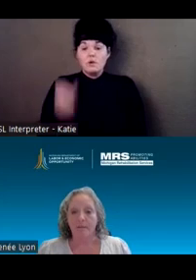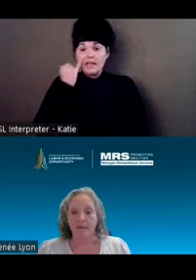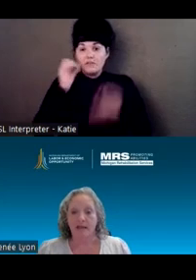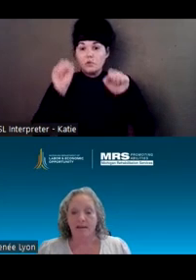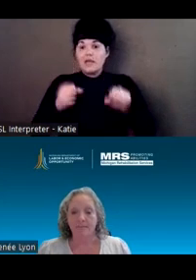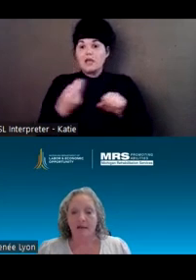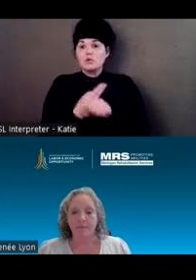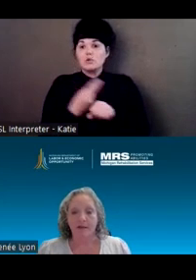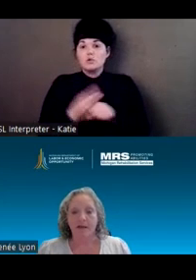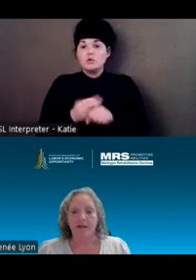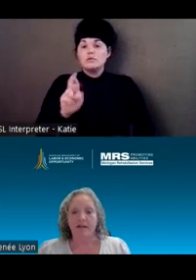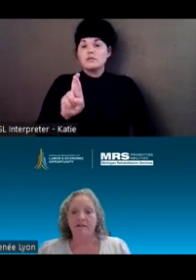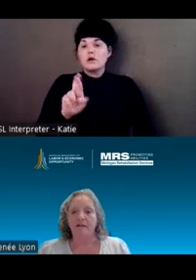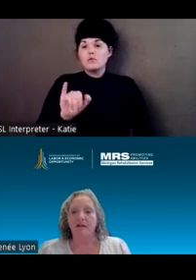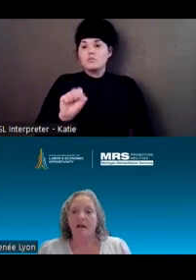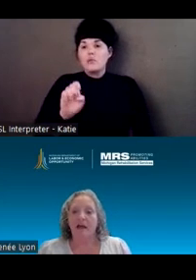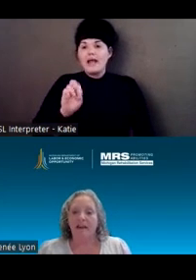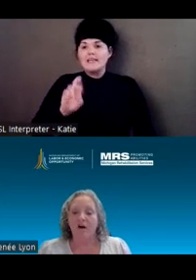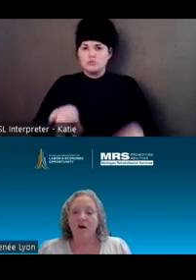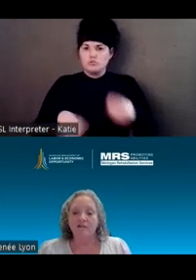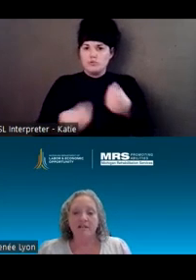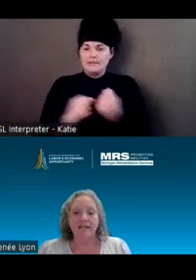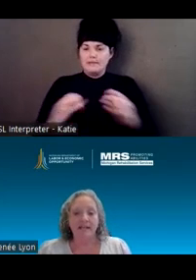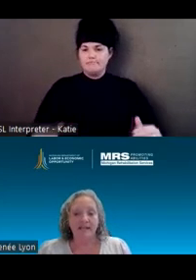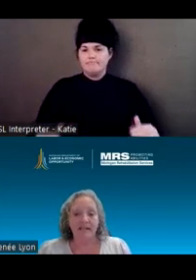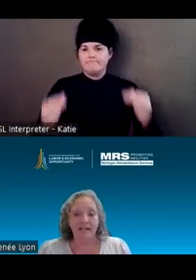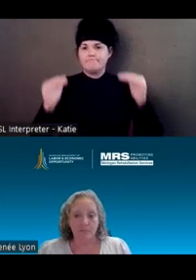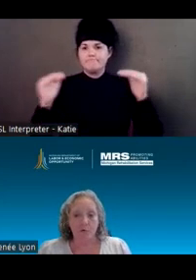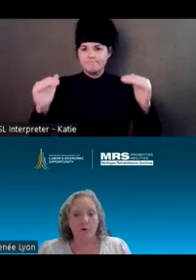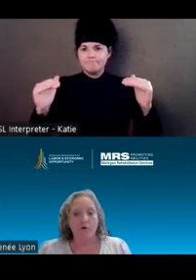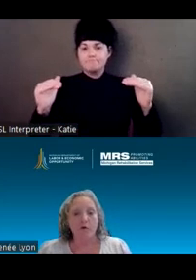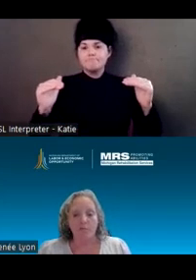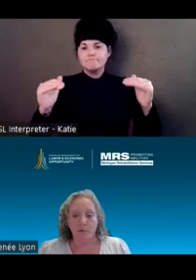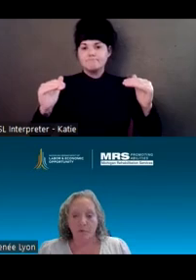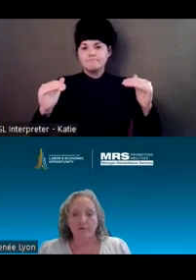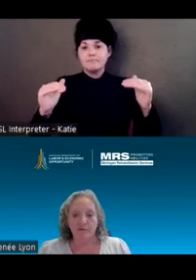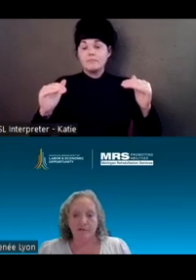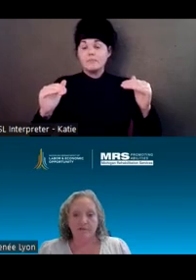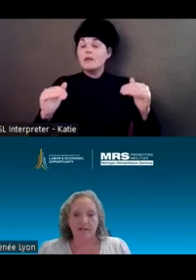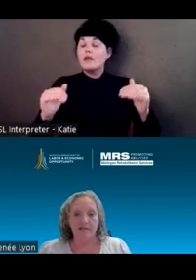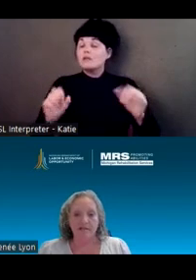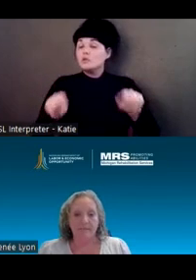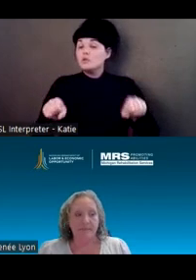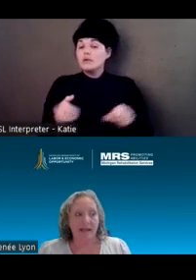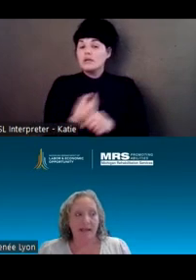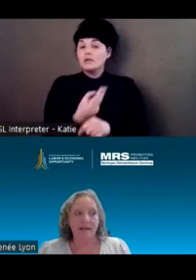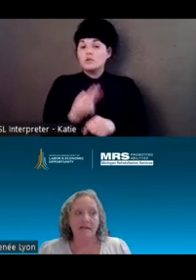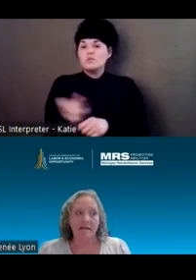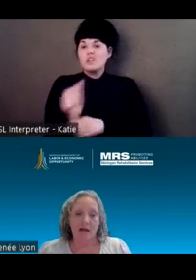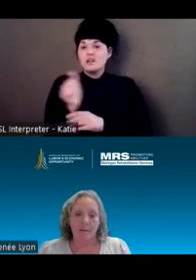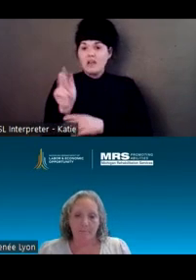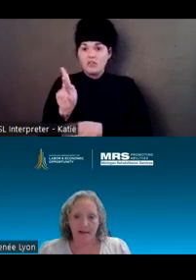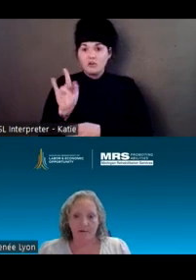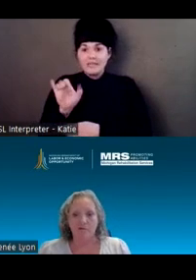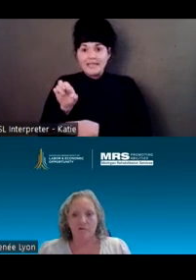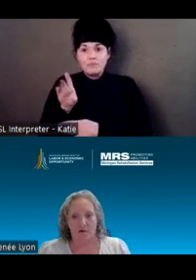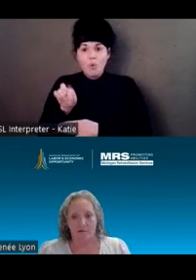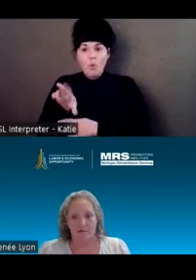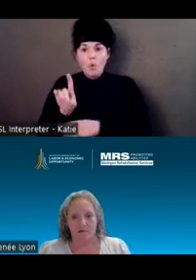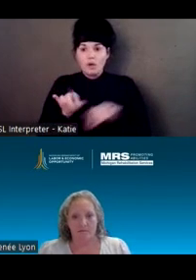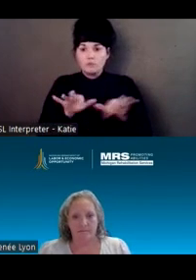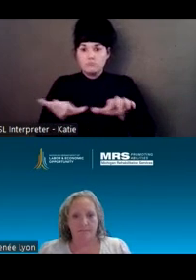raise up the laptop, and an alternate keyboard or a peripheral device, and a